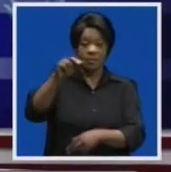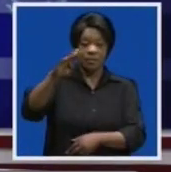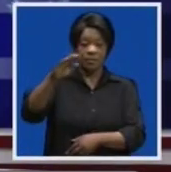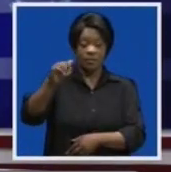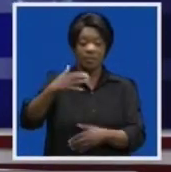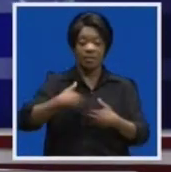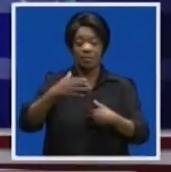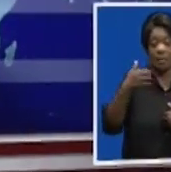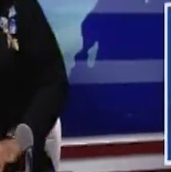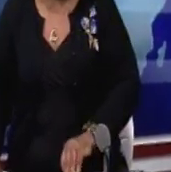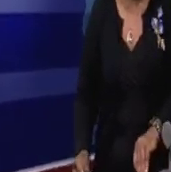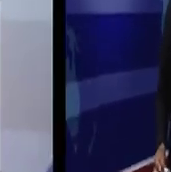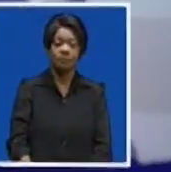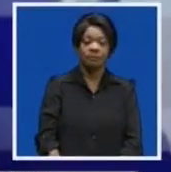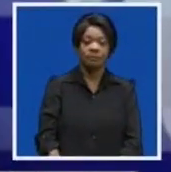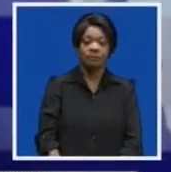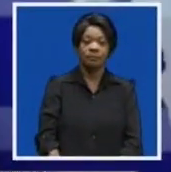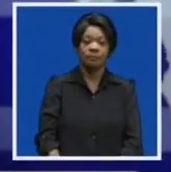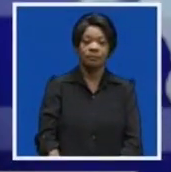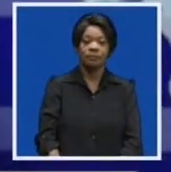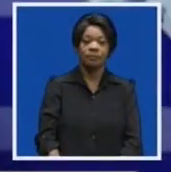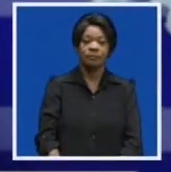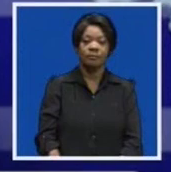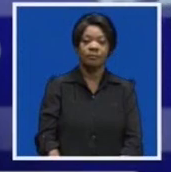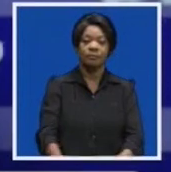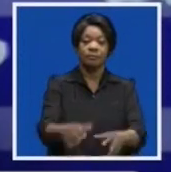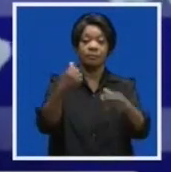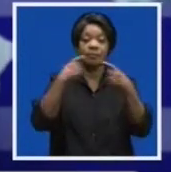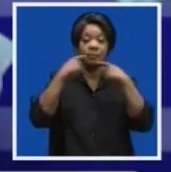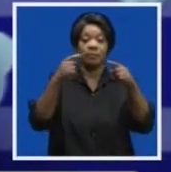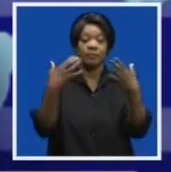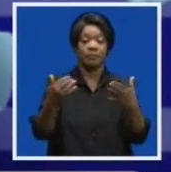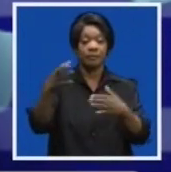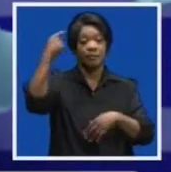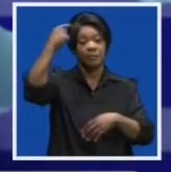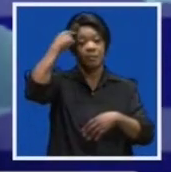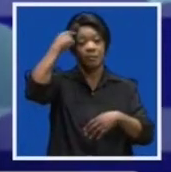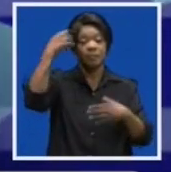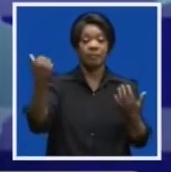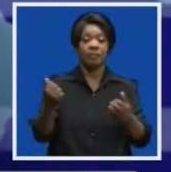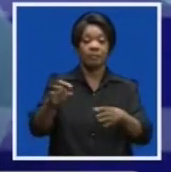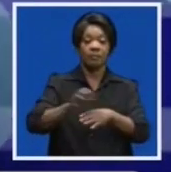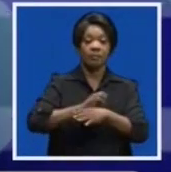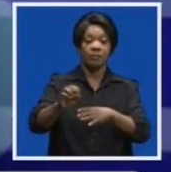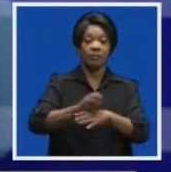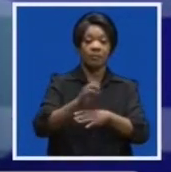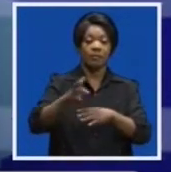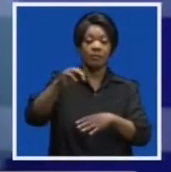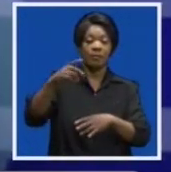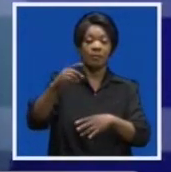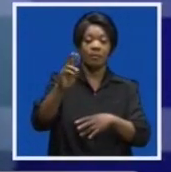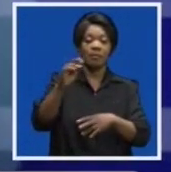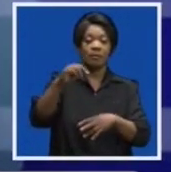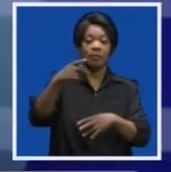We take another break. Don't go away. And now for the rest of the news. Government has evacuated one of the Mpulungu